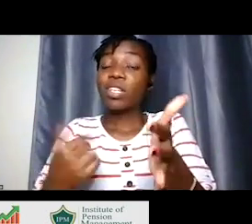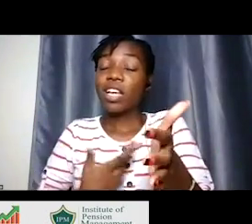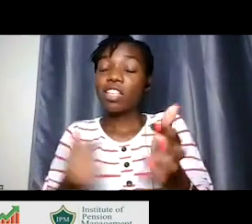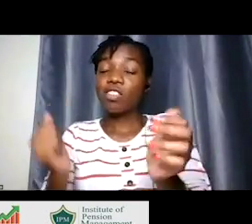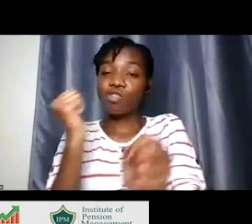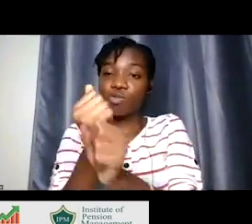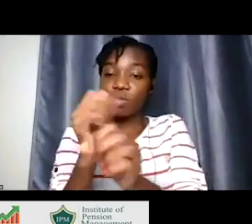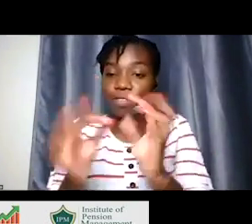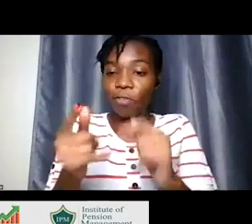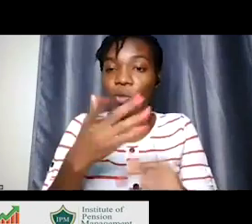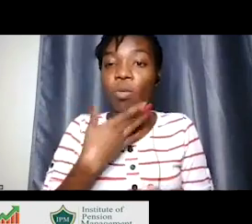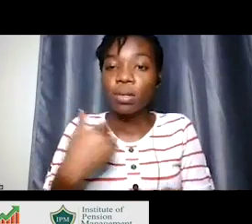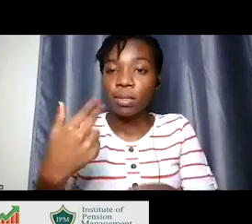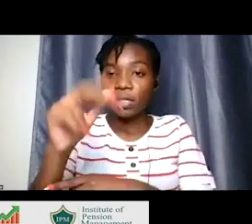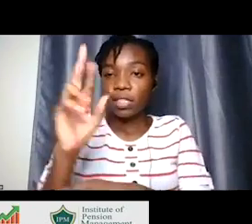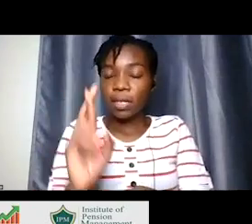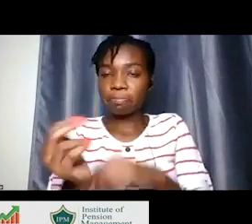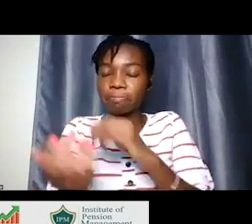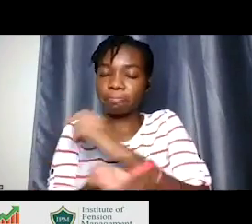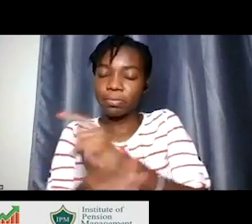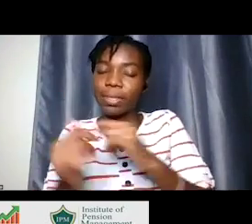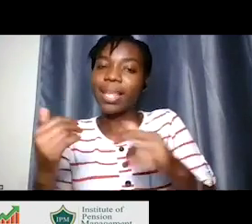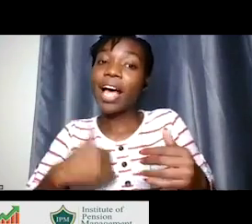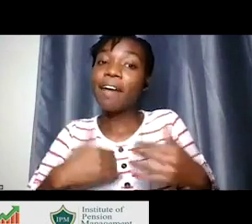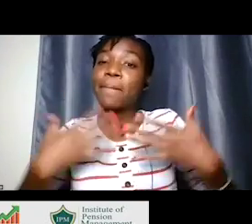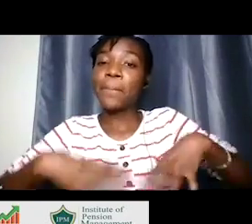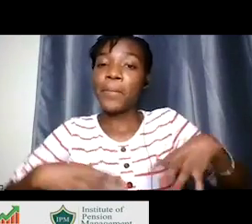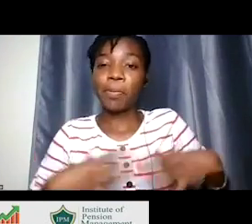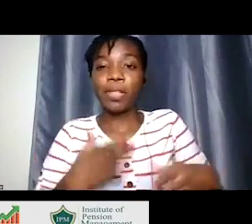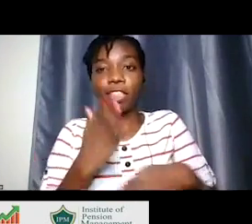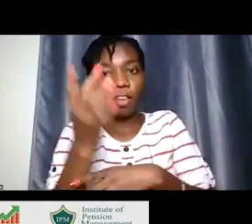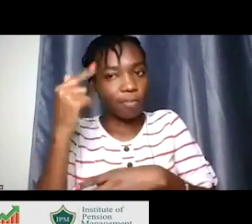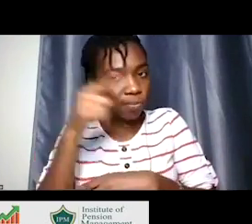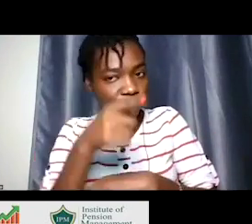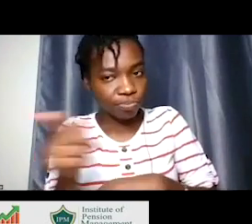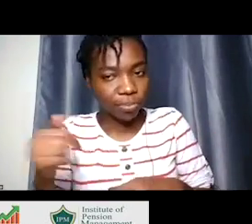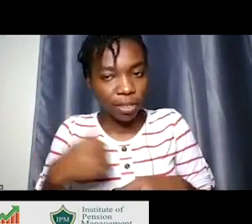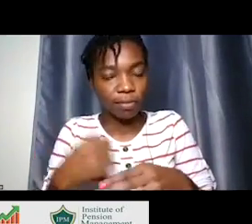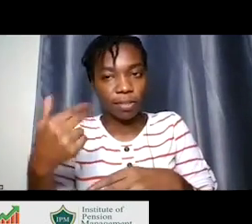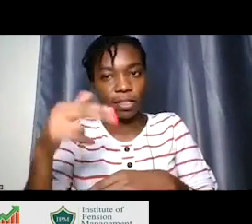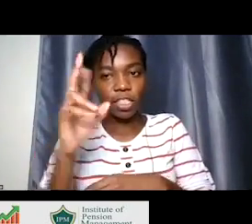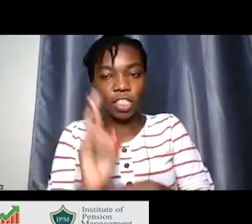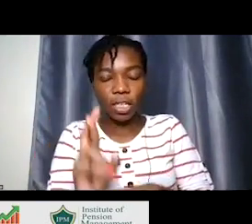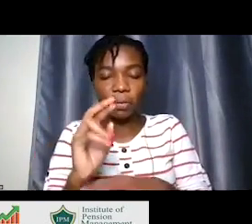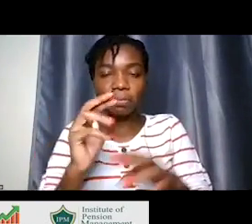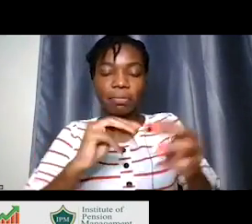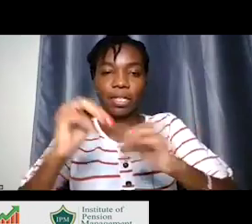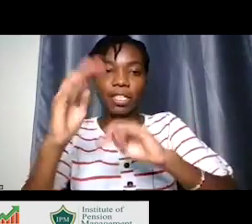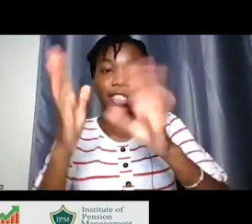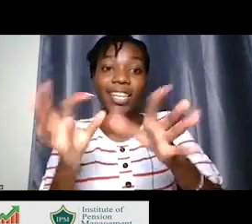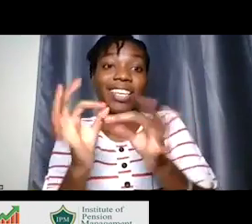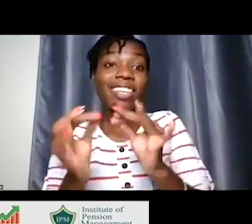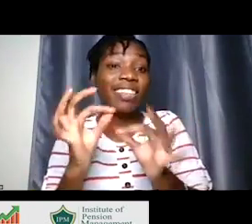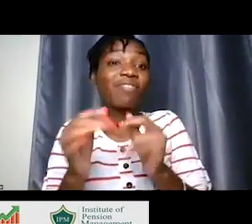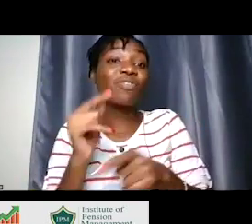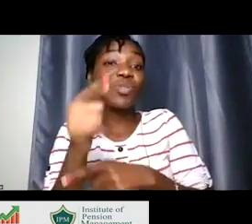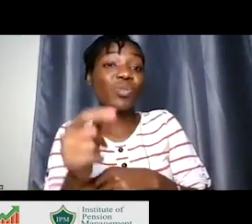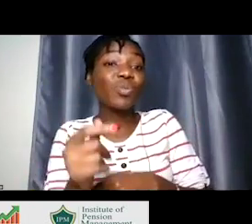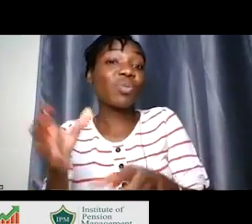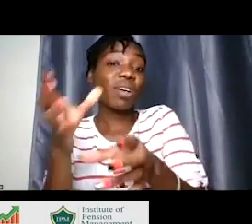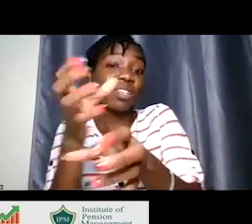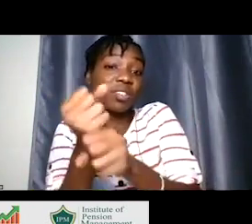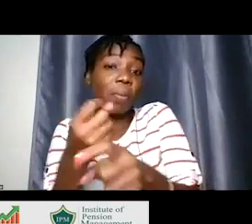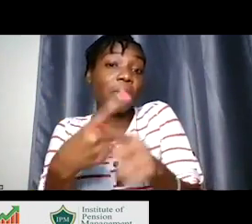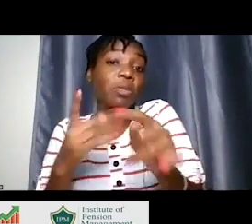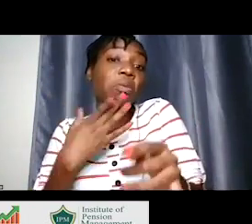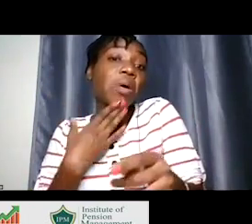then we are the people for you. We also do HR manager outsourced. If you're in an organization that does not require full-time HR or